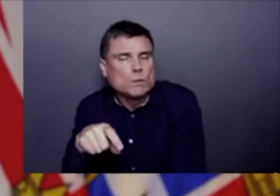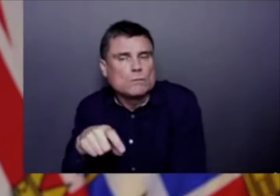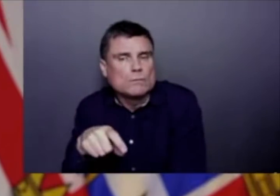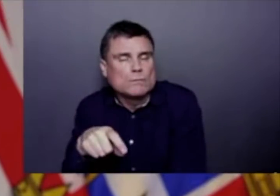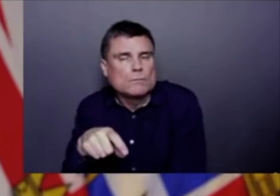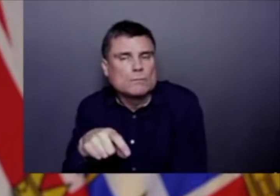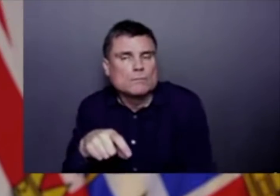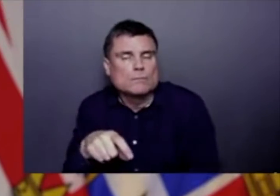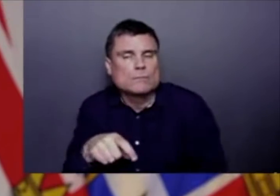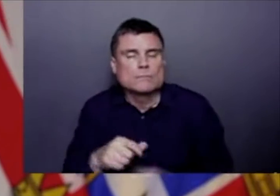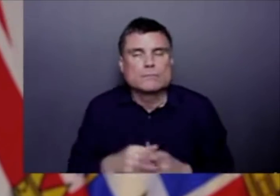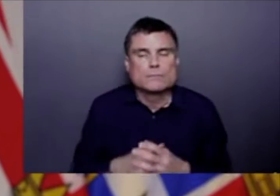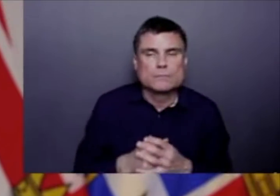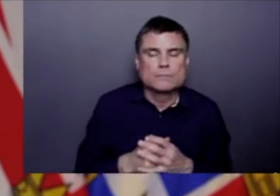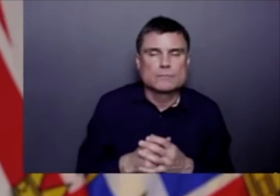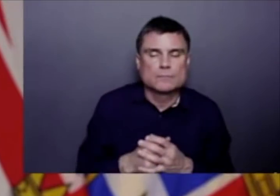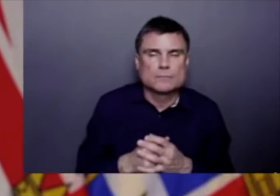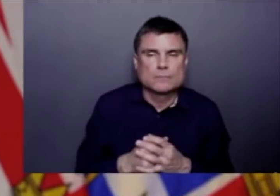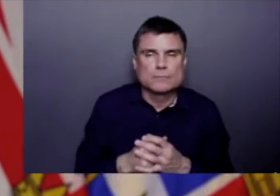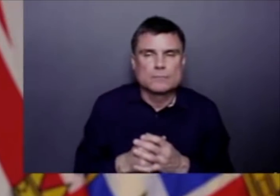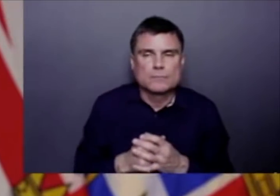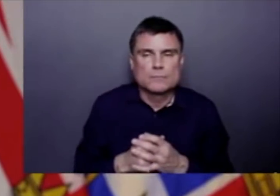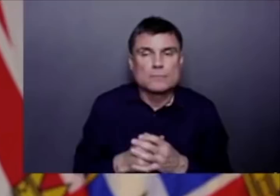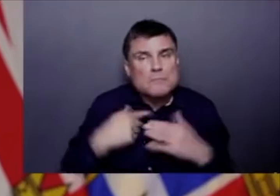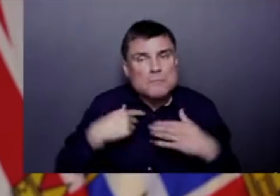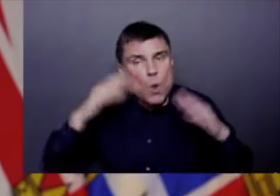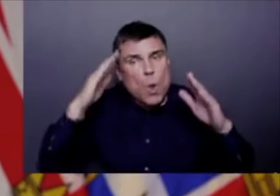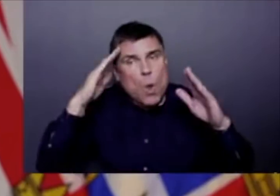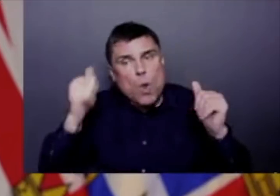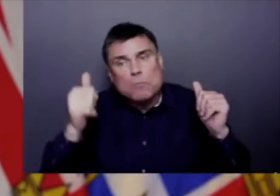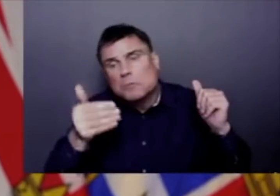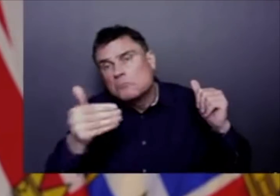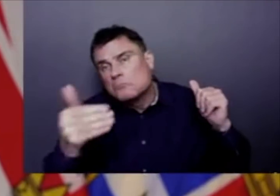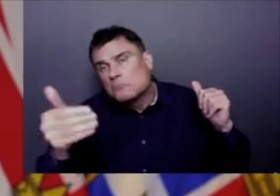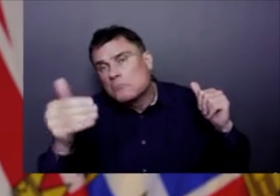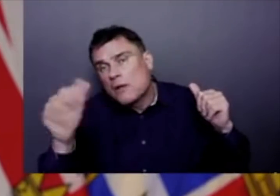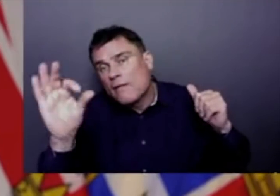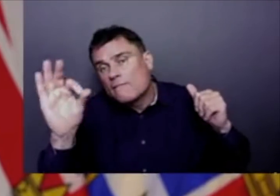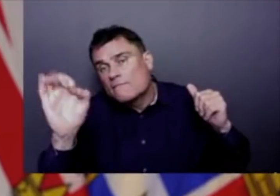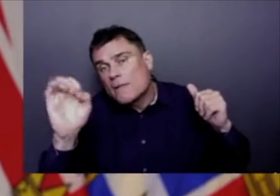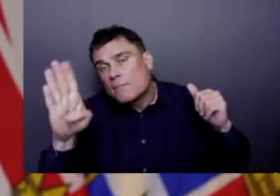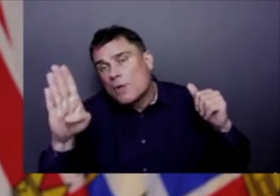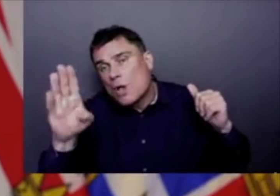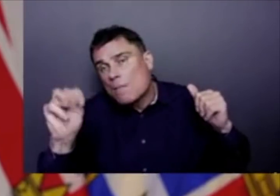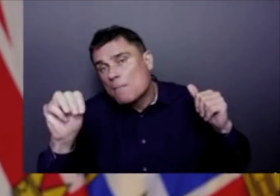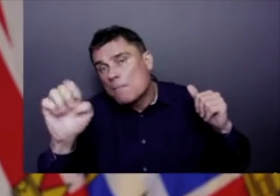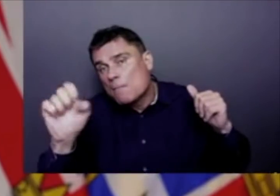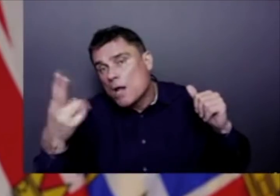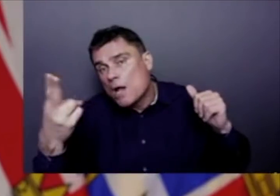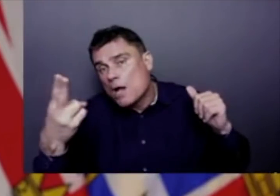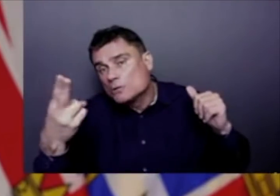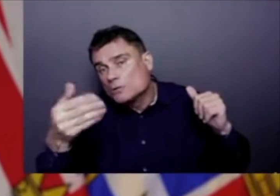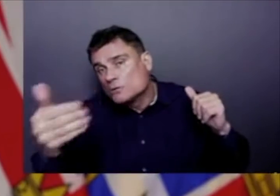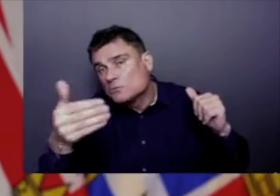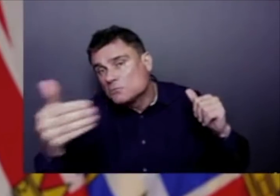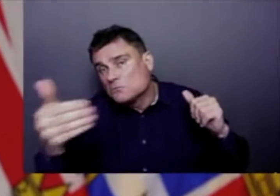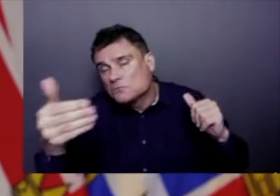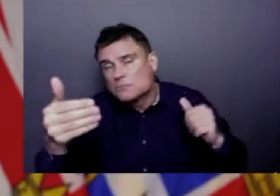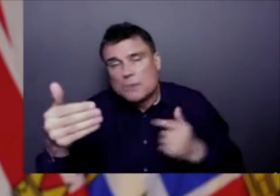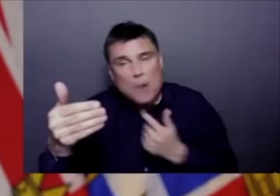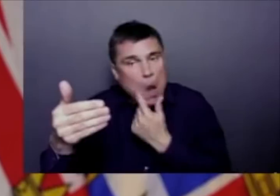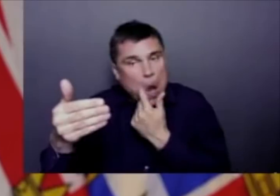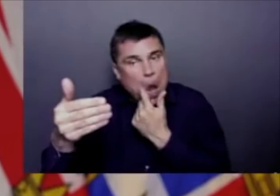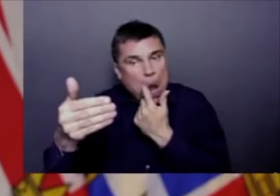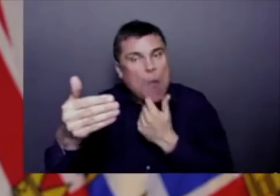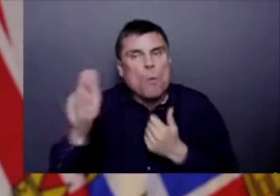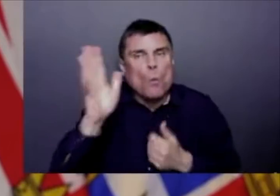into, hopefully, February, March, it's hopeful that we'll have both more of these vaccines, but also other vaccines